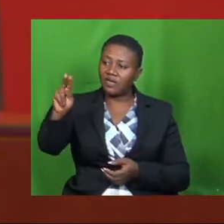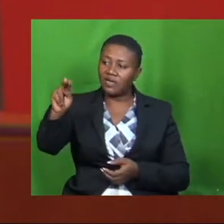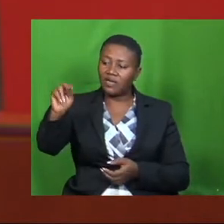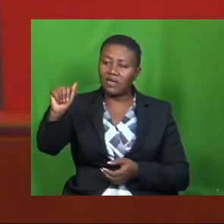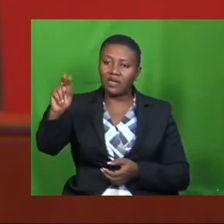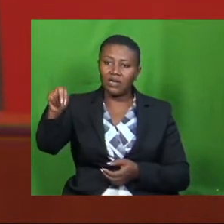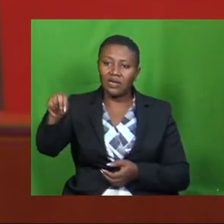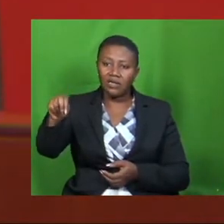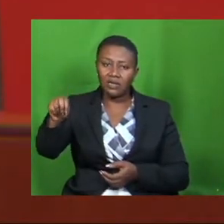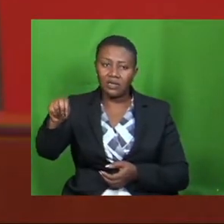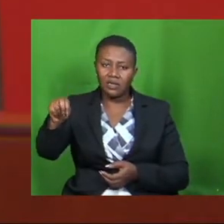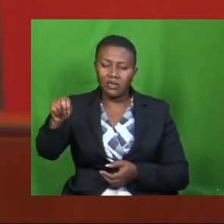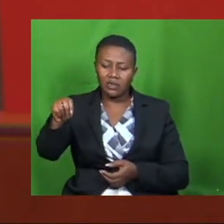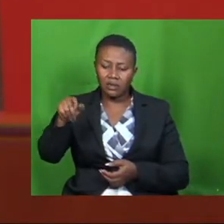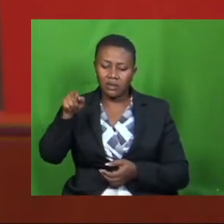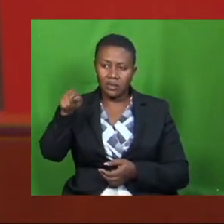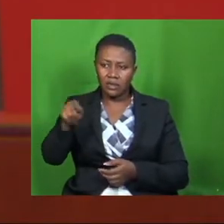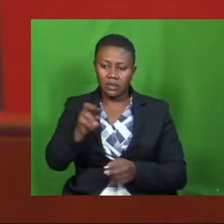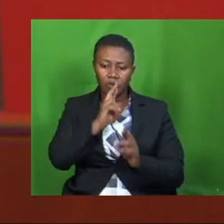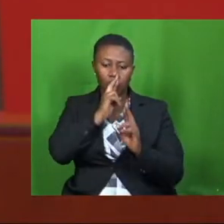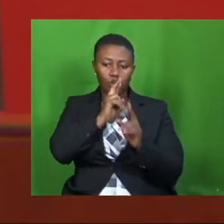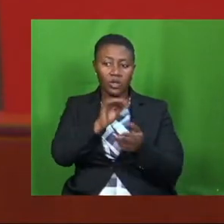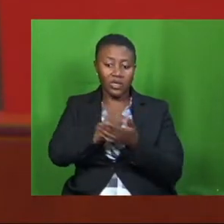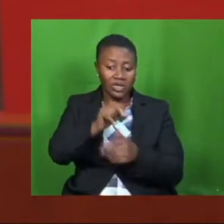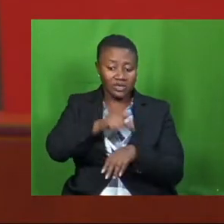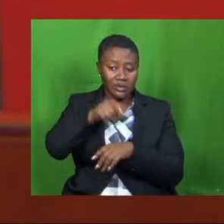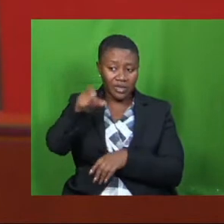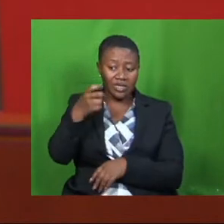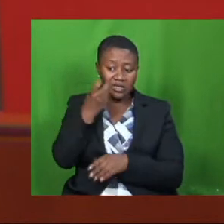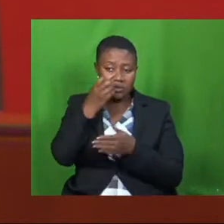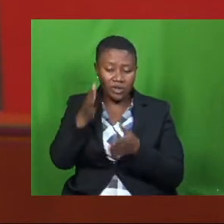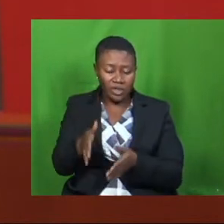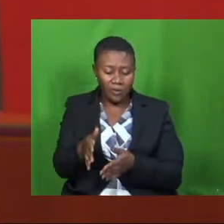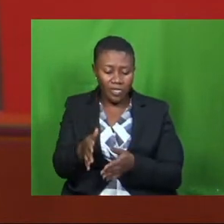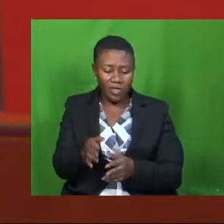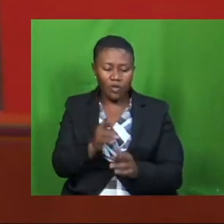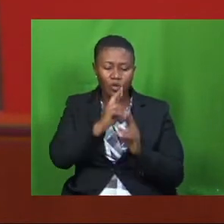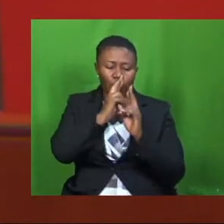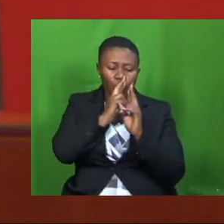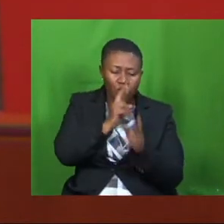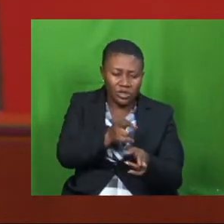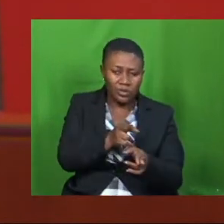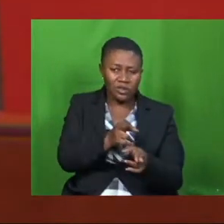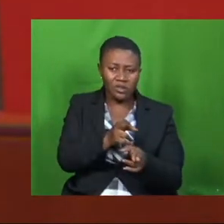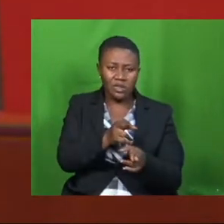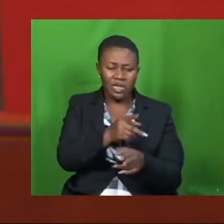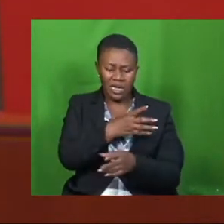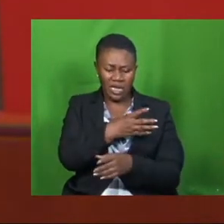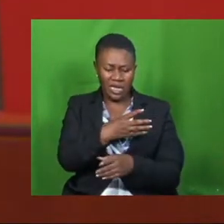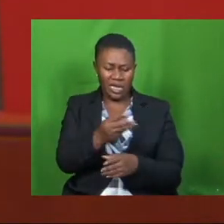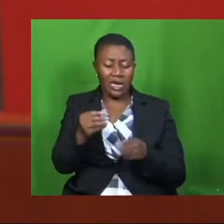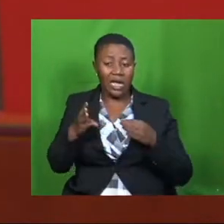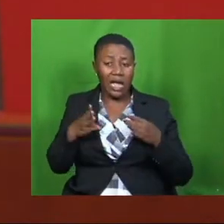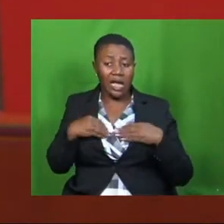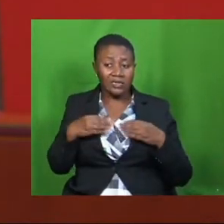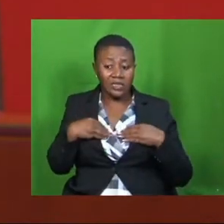as his ministry, for us to see how we could respond to the COVID-19